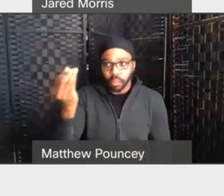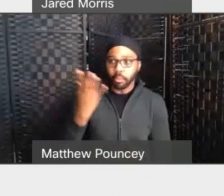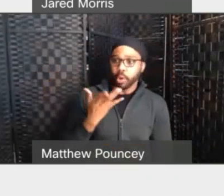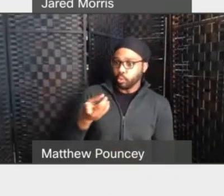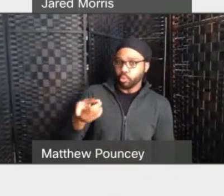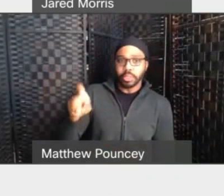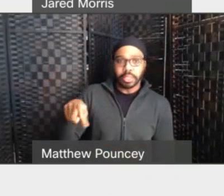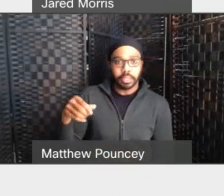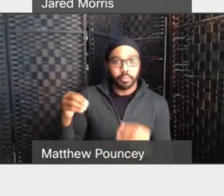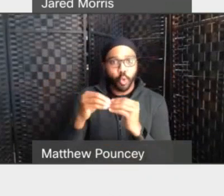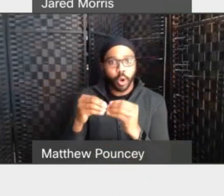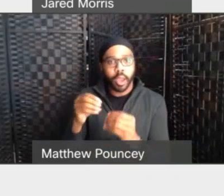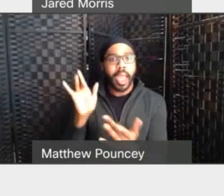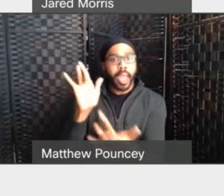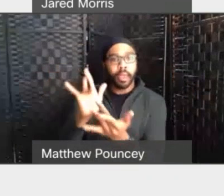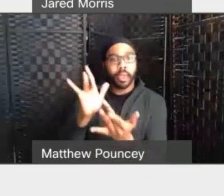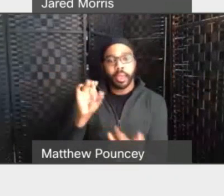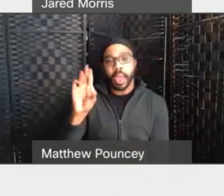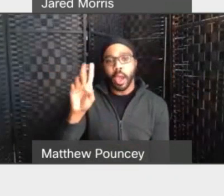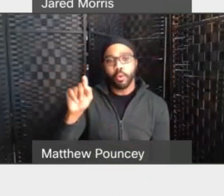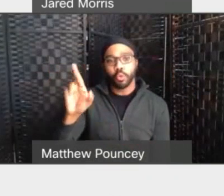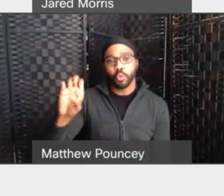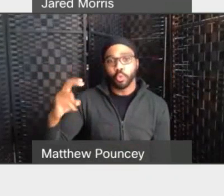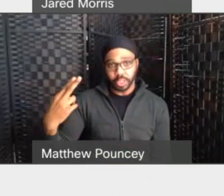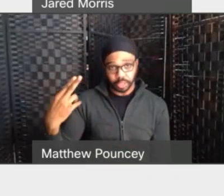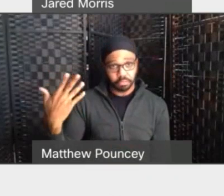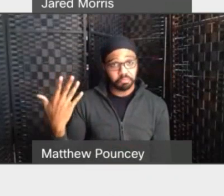some outreach, in addition to whatever they're doing.